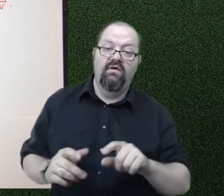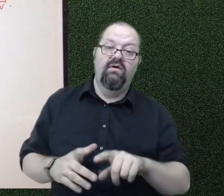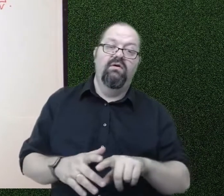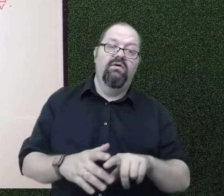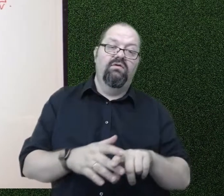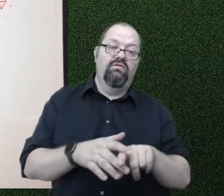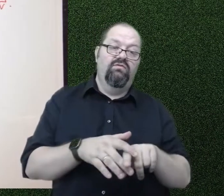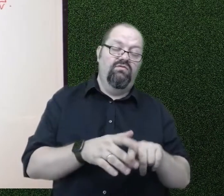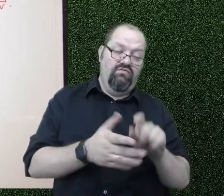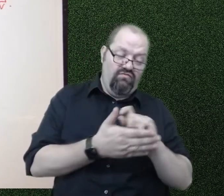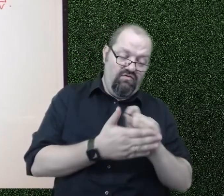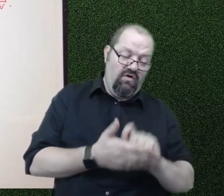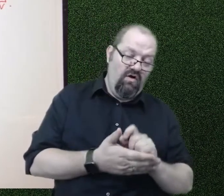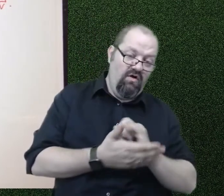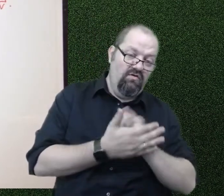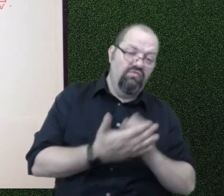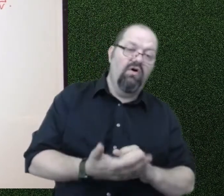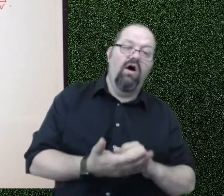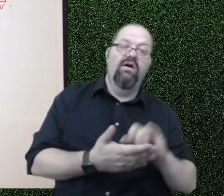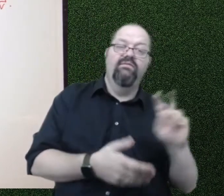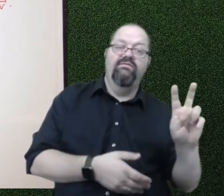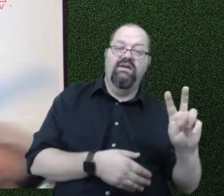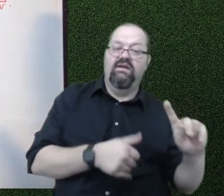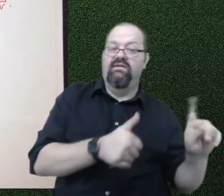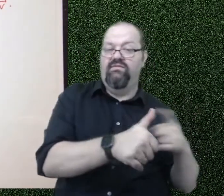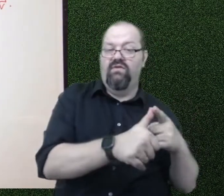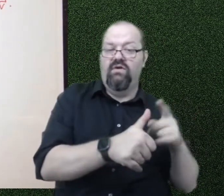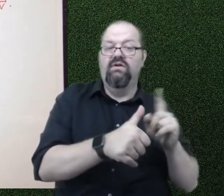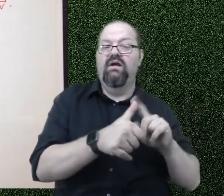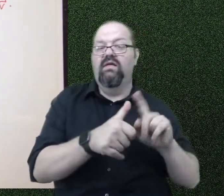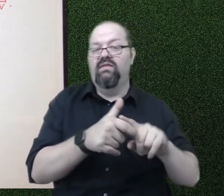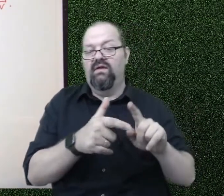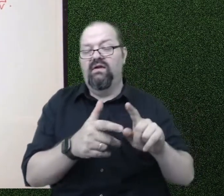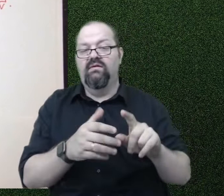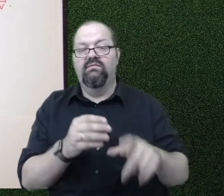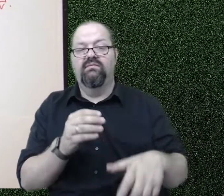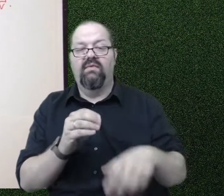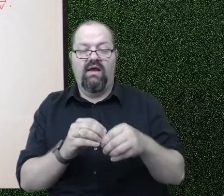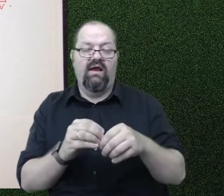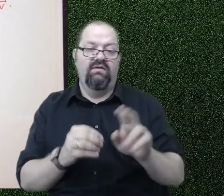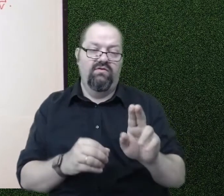add u. So let's say I started at this same point and I added v first.